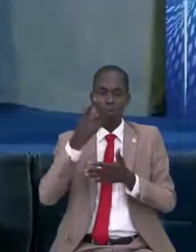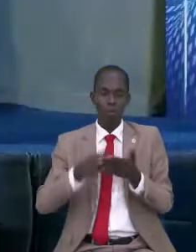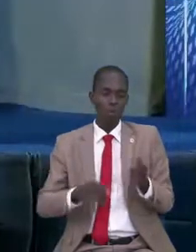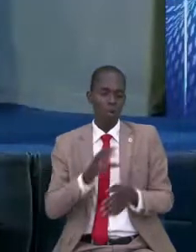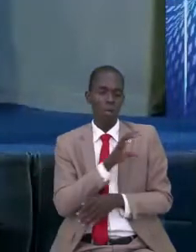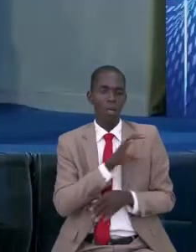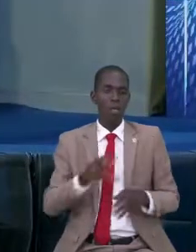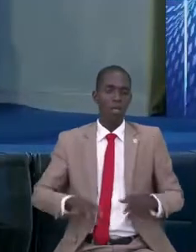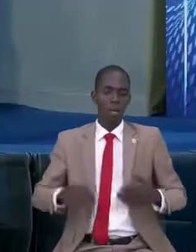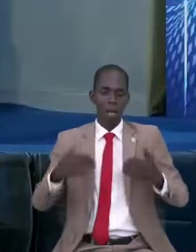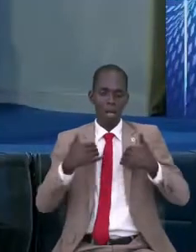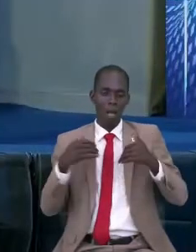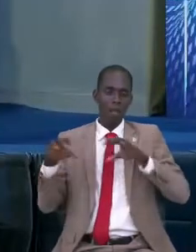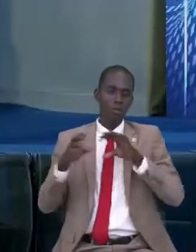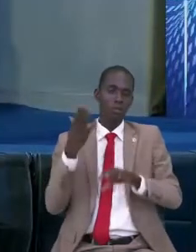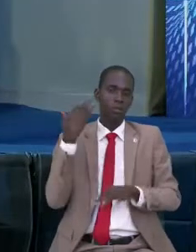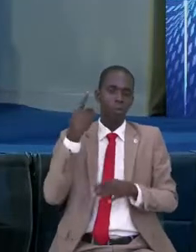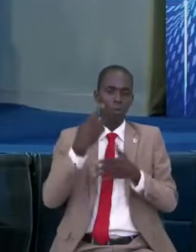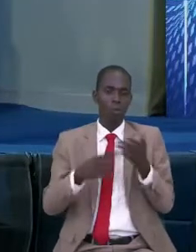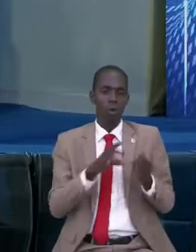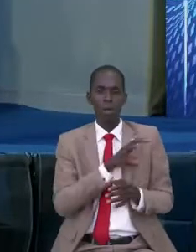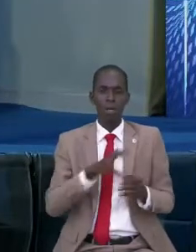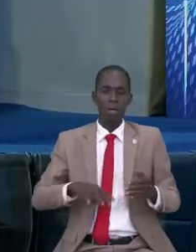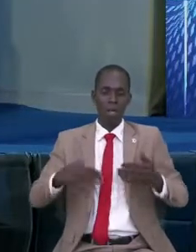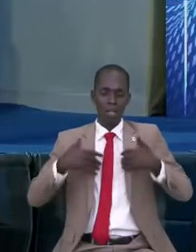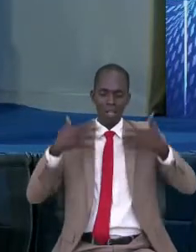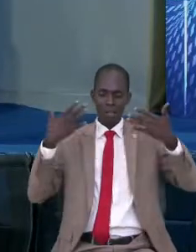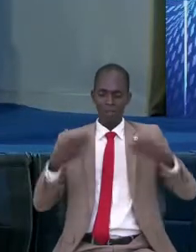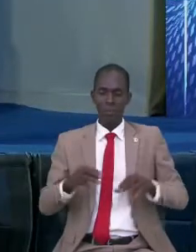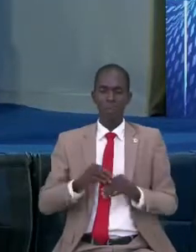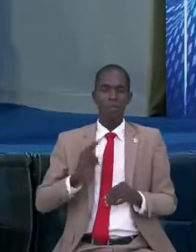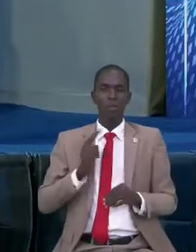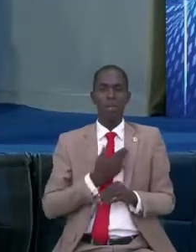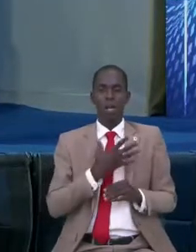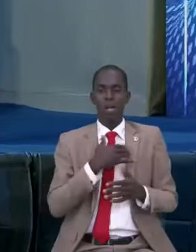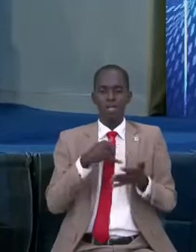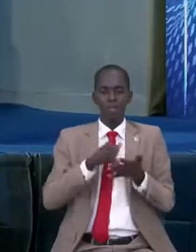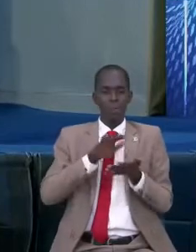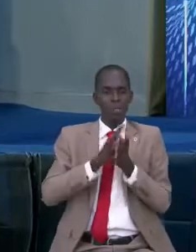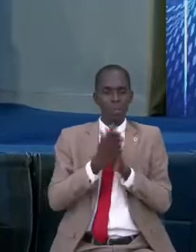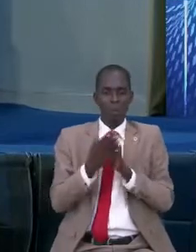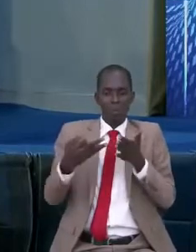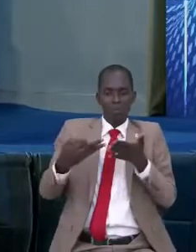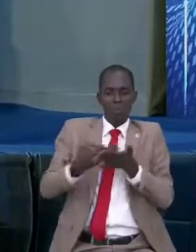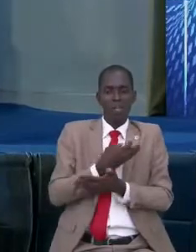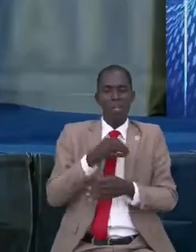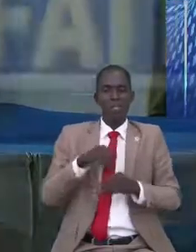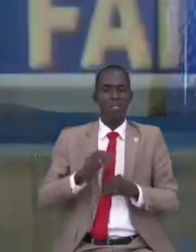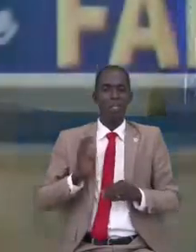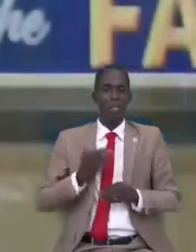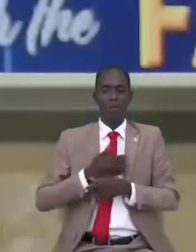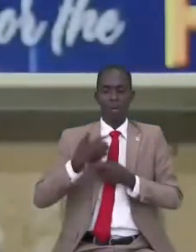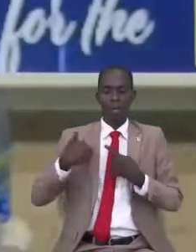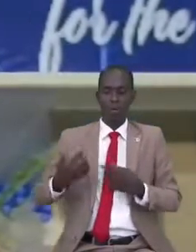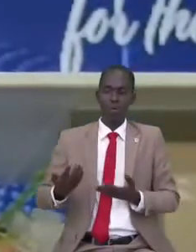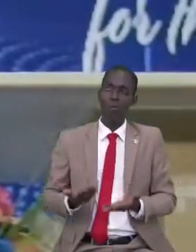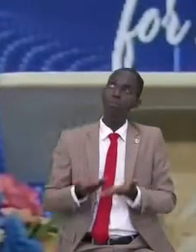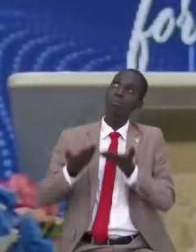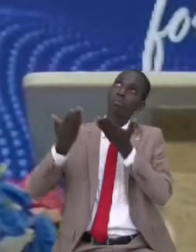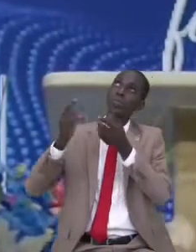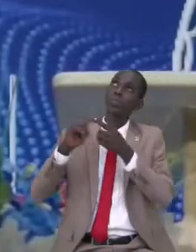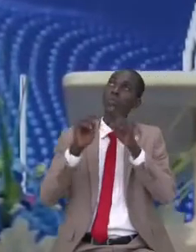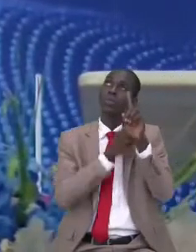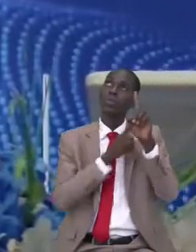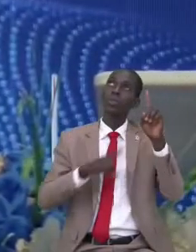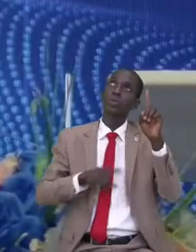and what Christ has accomplished. And it comes fresh to our heart. And we take that to the Lord and we say,